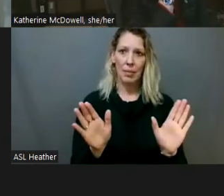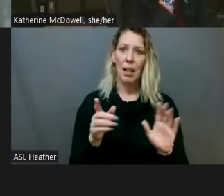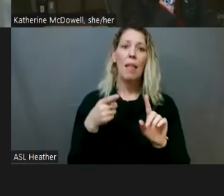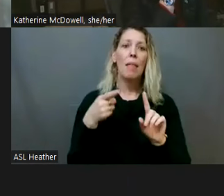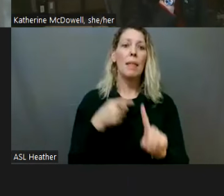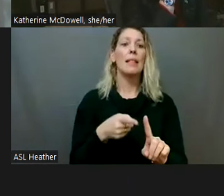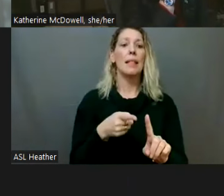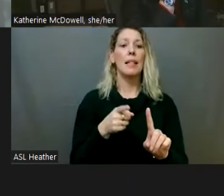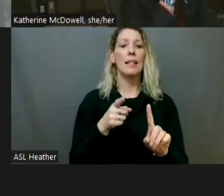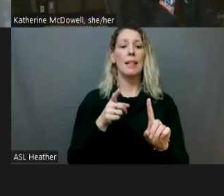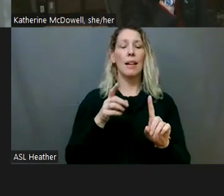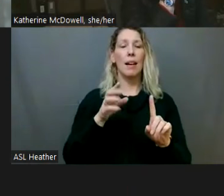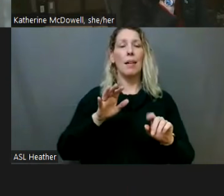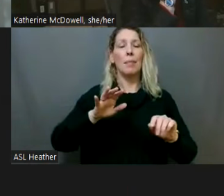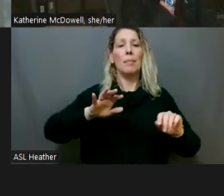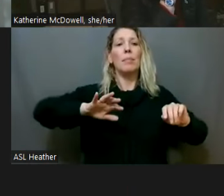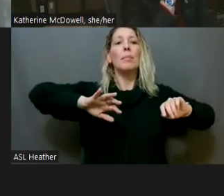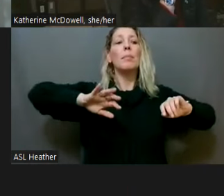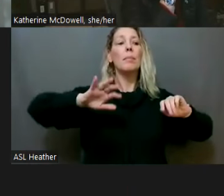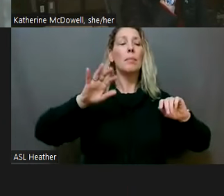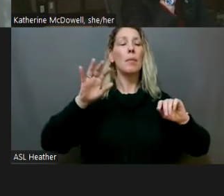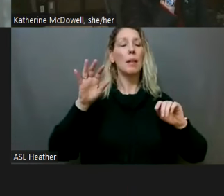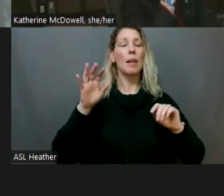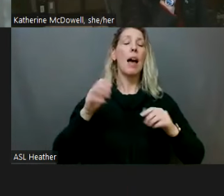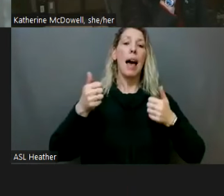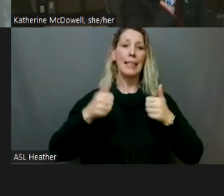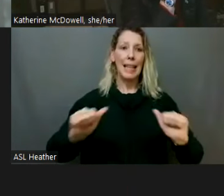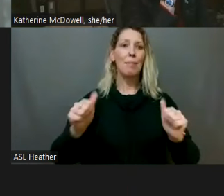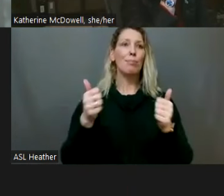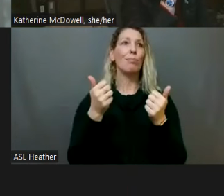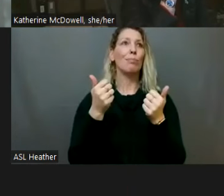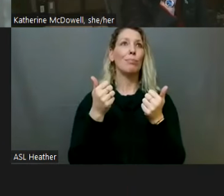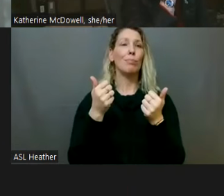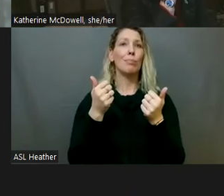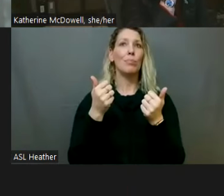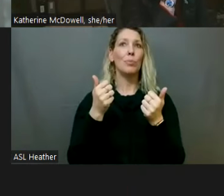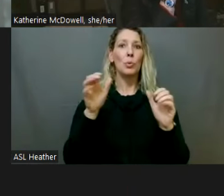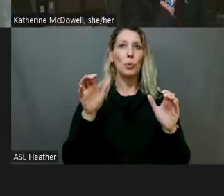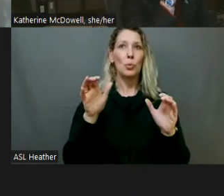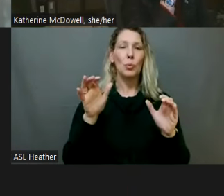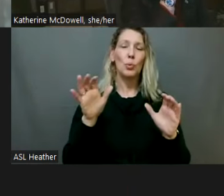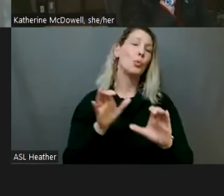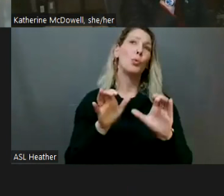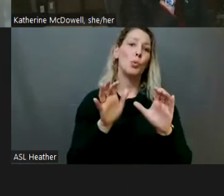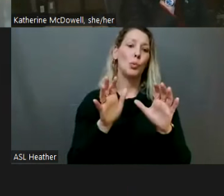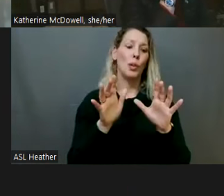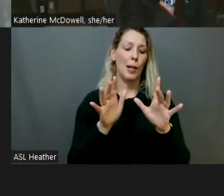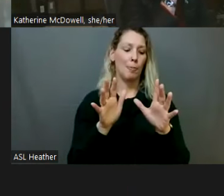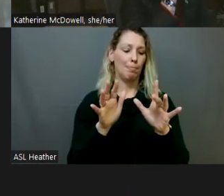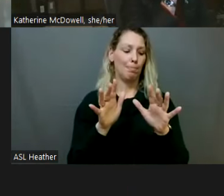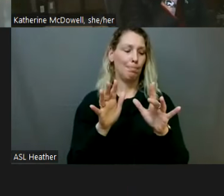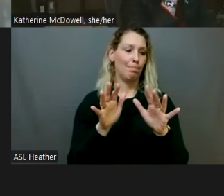It was a speculative attempt to try and do, you know,